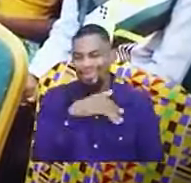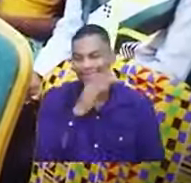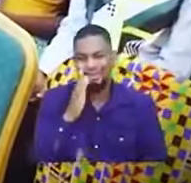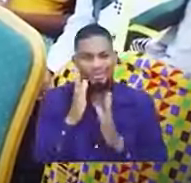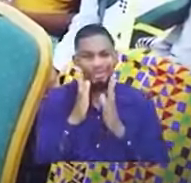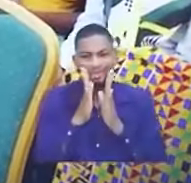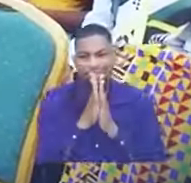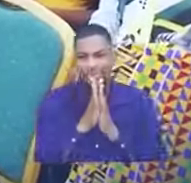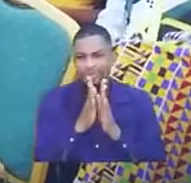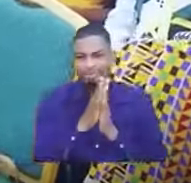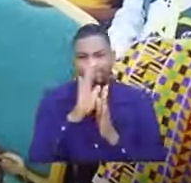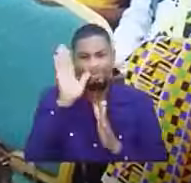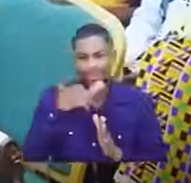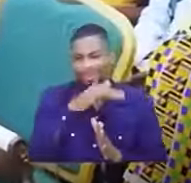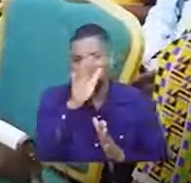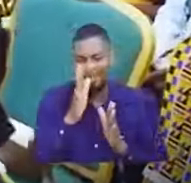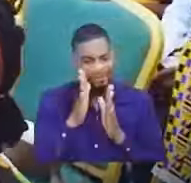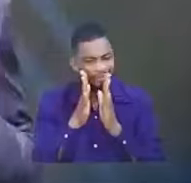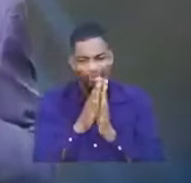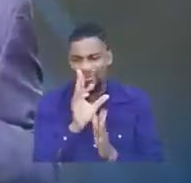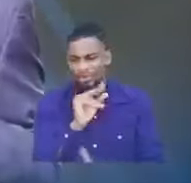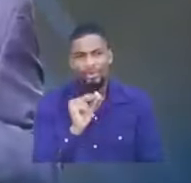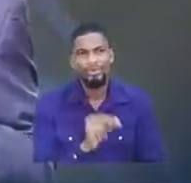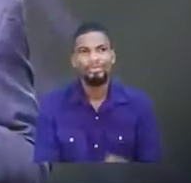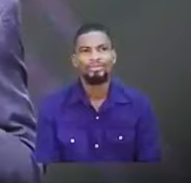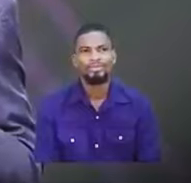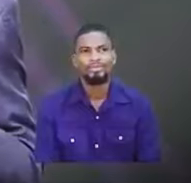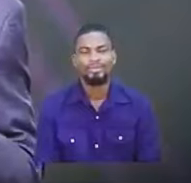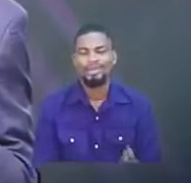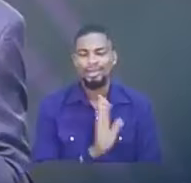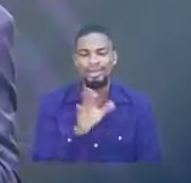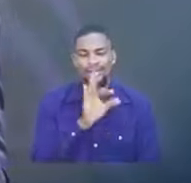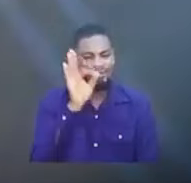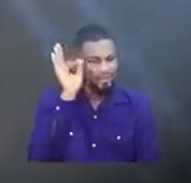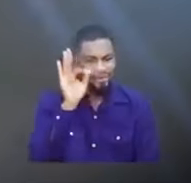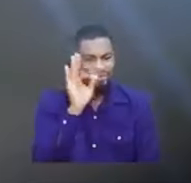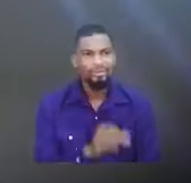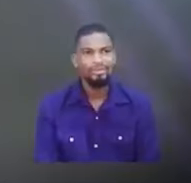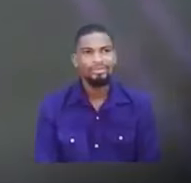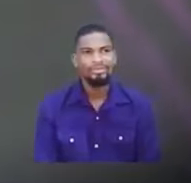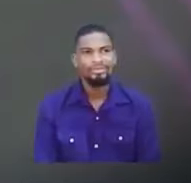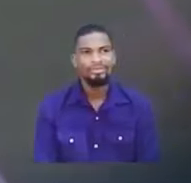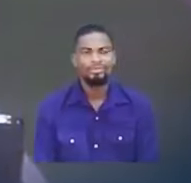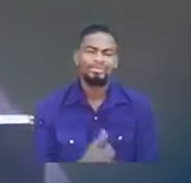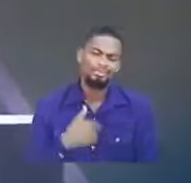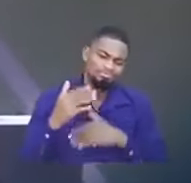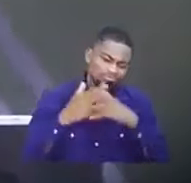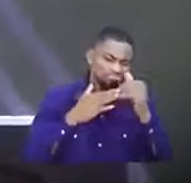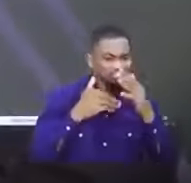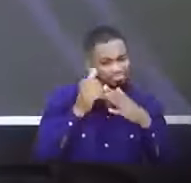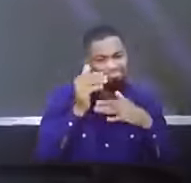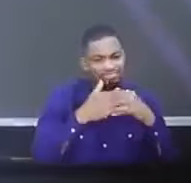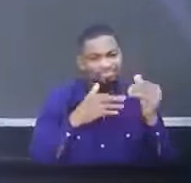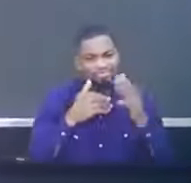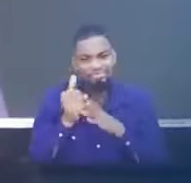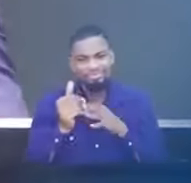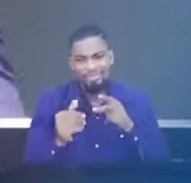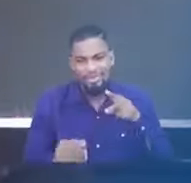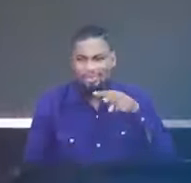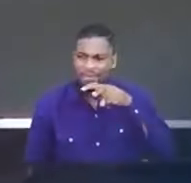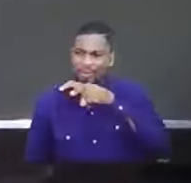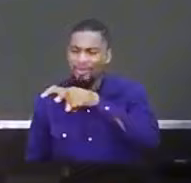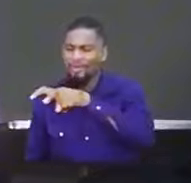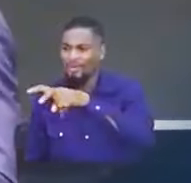not led a prayer meeting. He's never preached before. But one day when we were building, I went to the site one